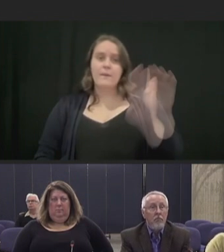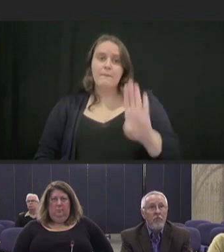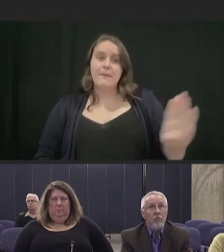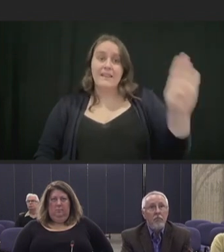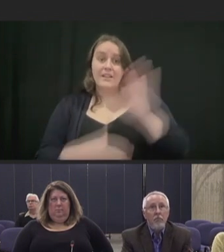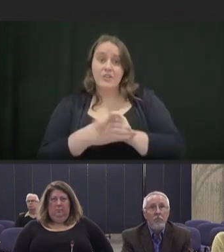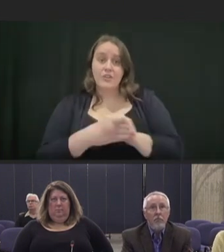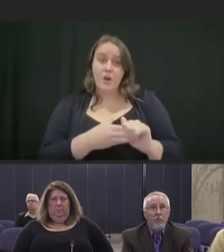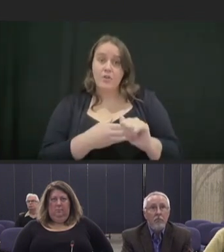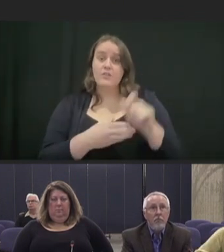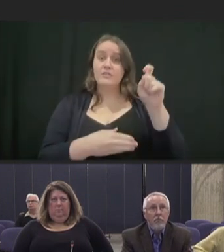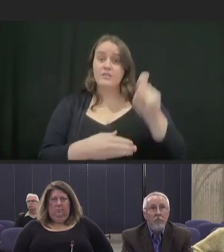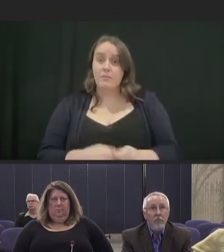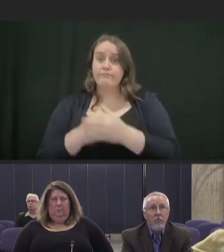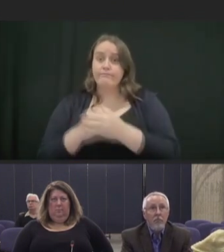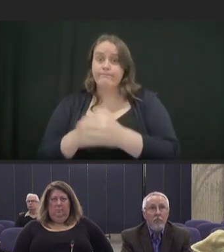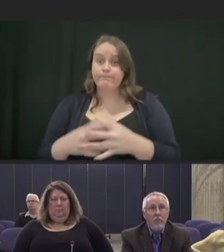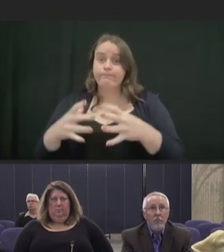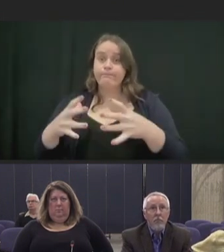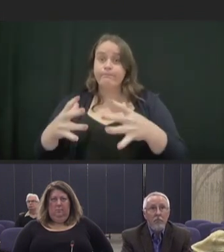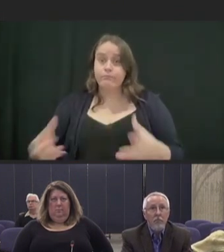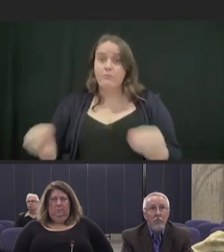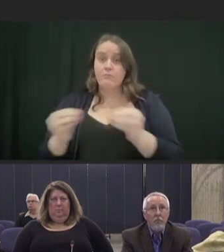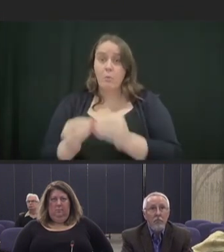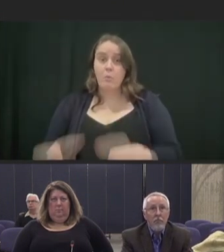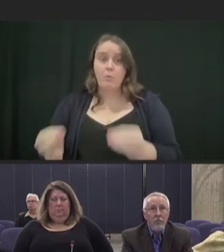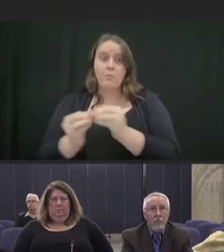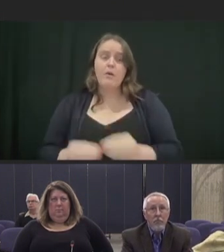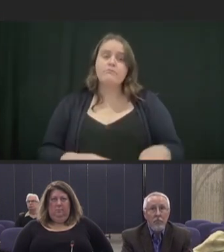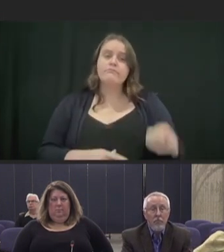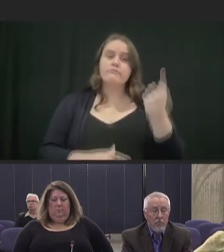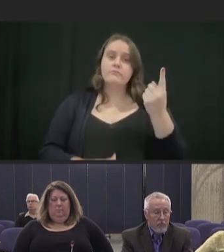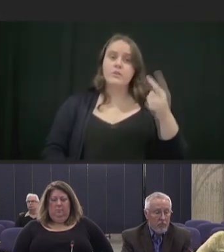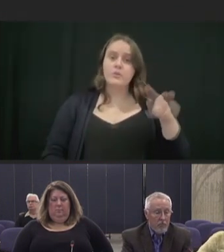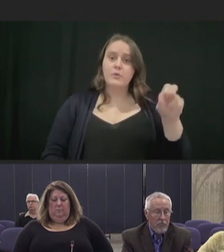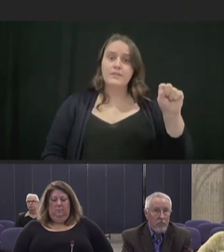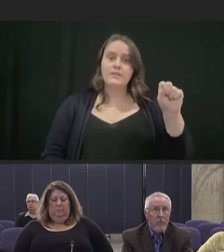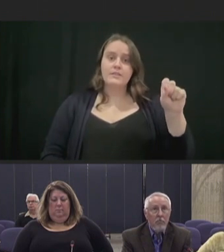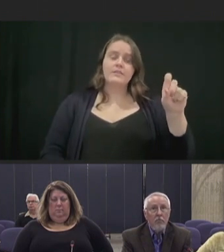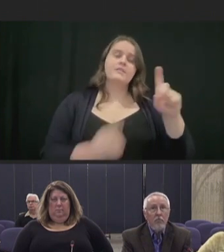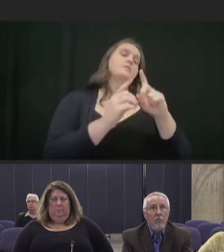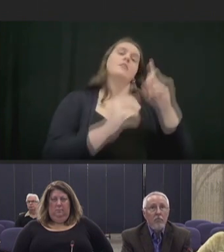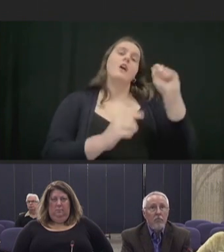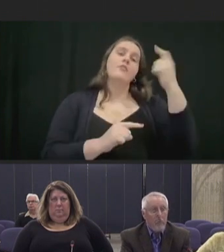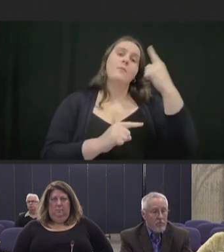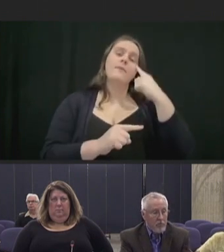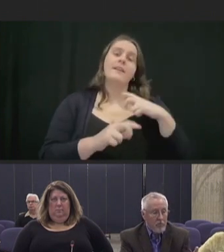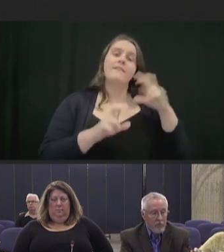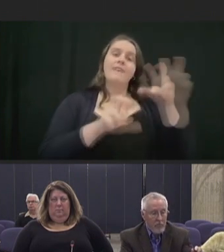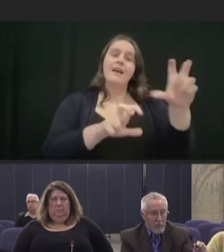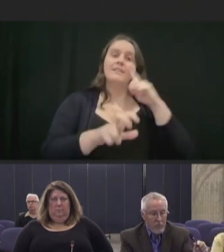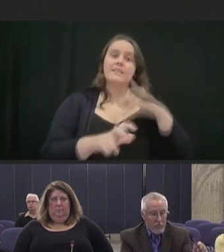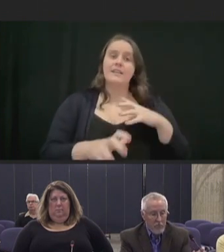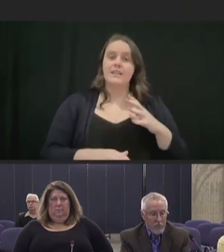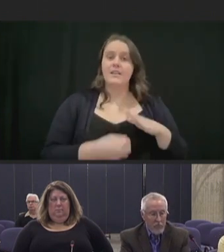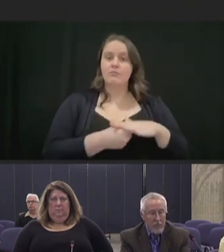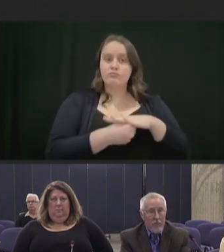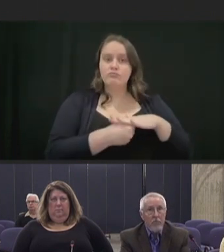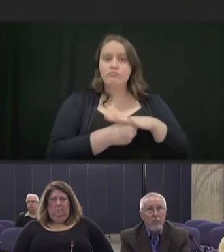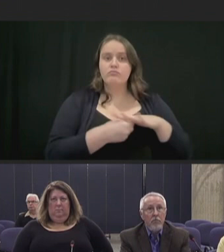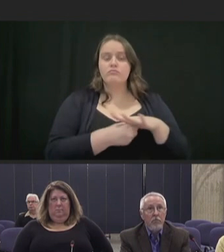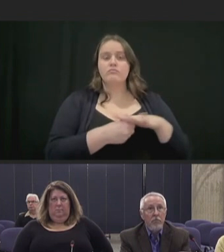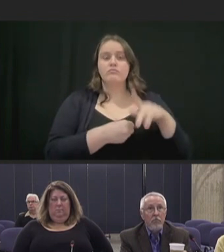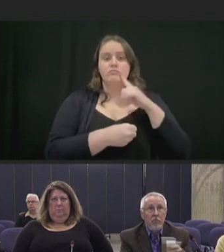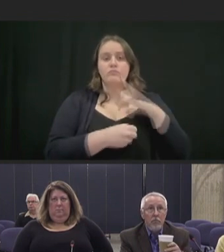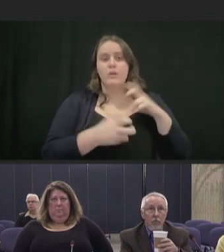And the US government invests in the domestic response to HIV with over $28 billion